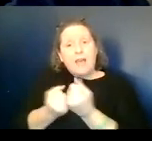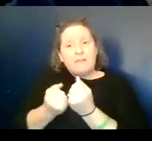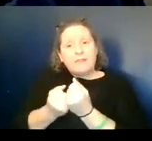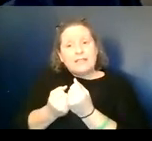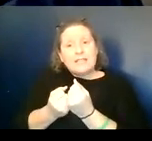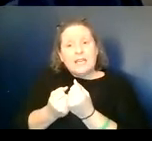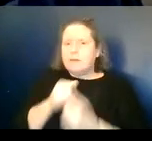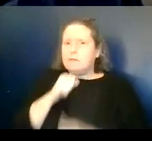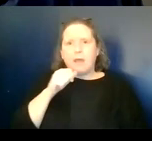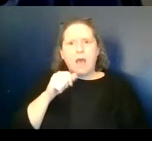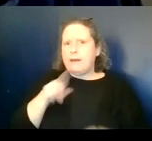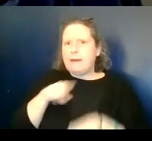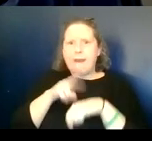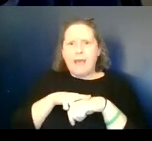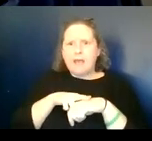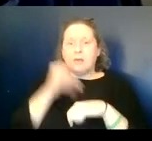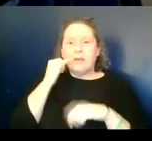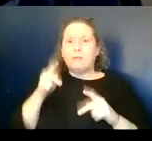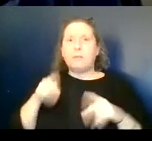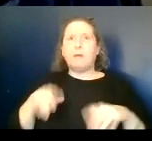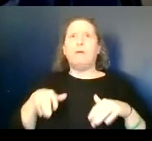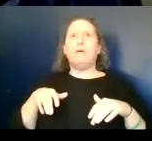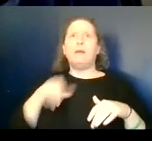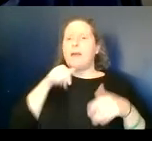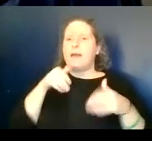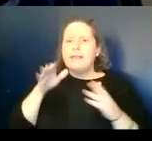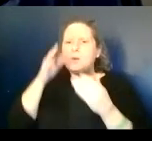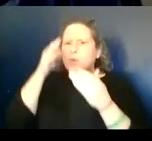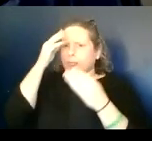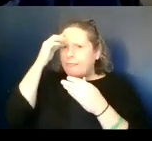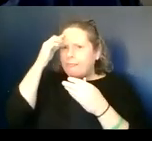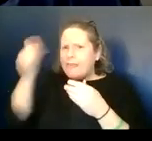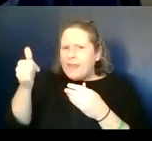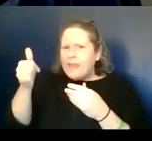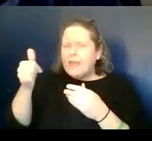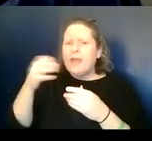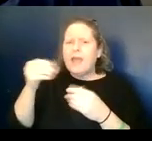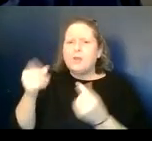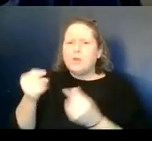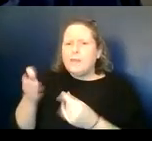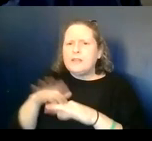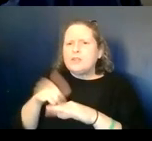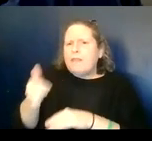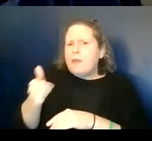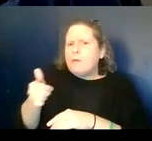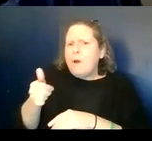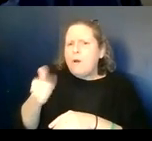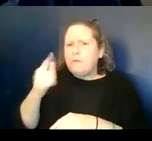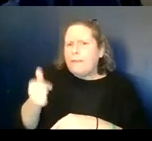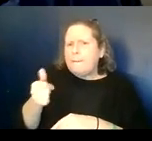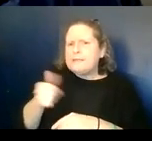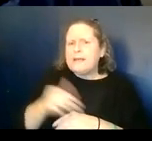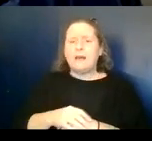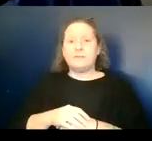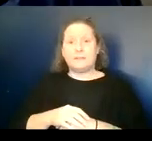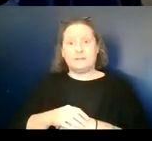lot of folks who haven't been allowed to think and do things on their own, right? And it